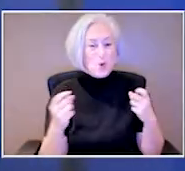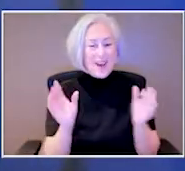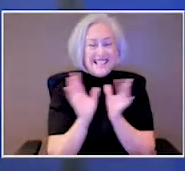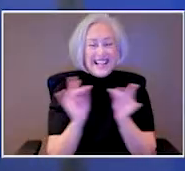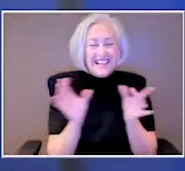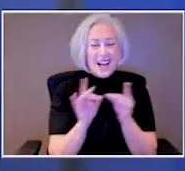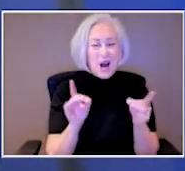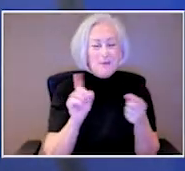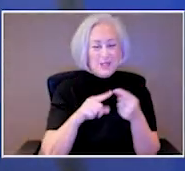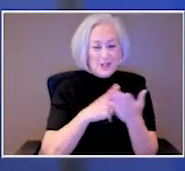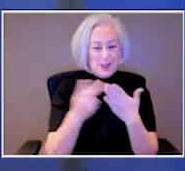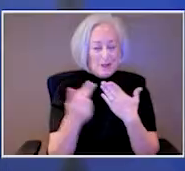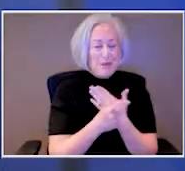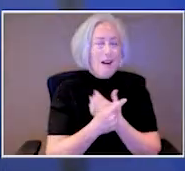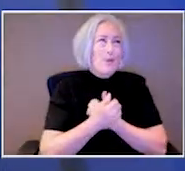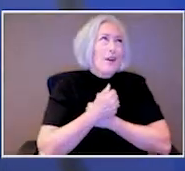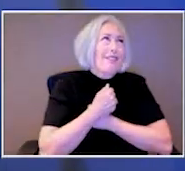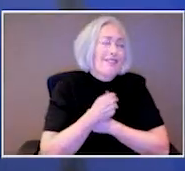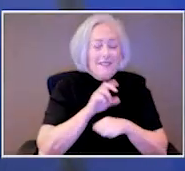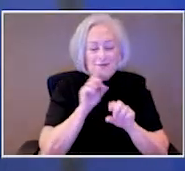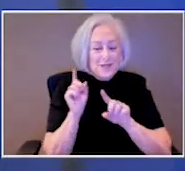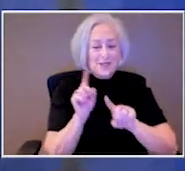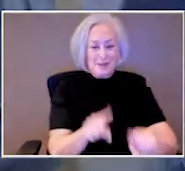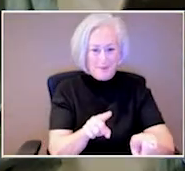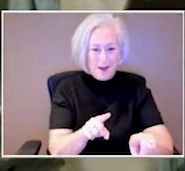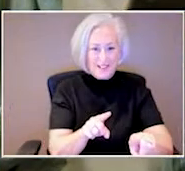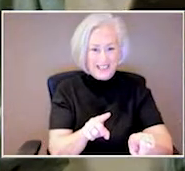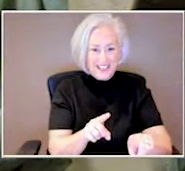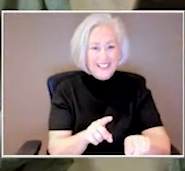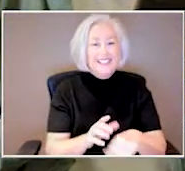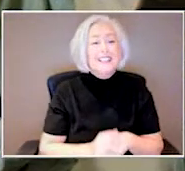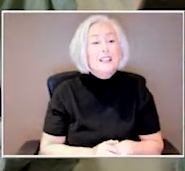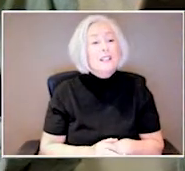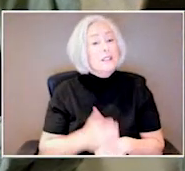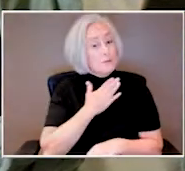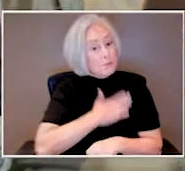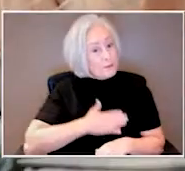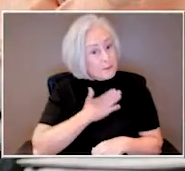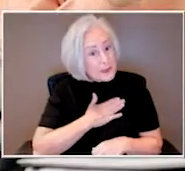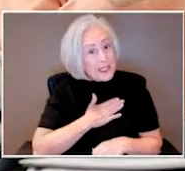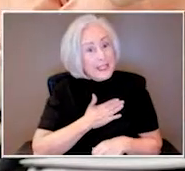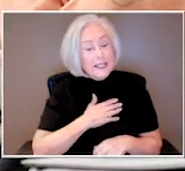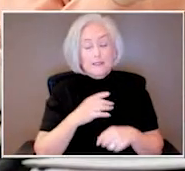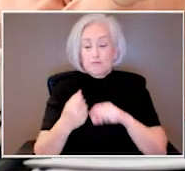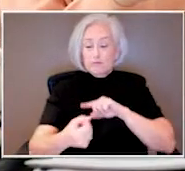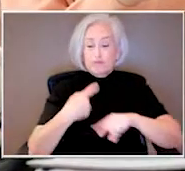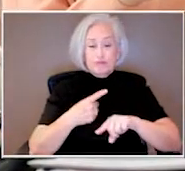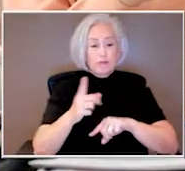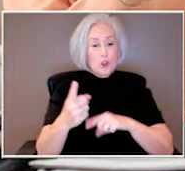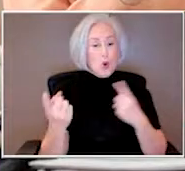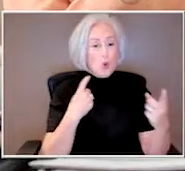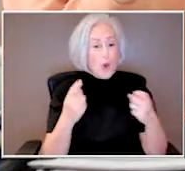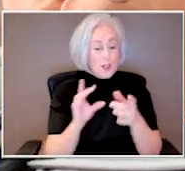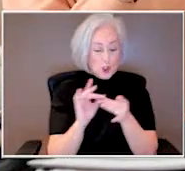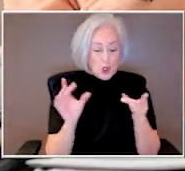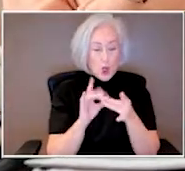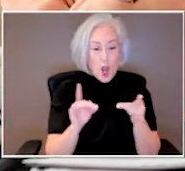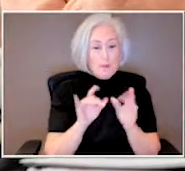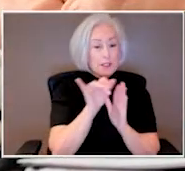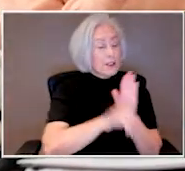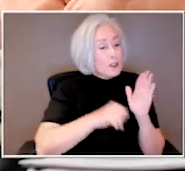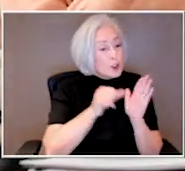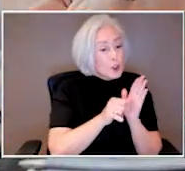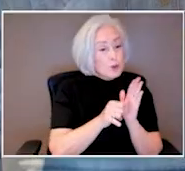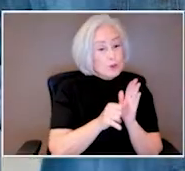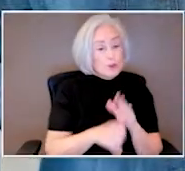program. We love responding to those here in real time. So be sure to write us a message or a question on YouTube or Facebook. You can email the Medical News Network.